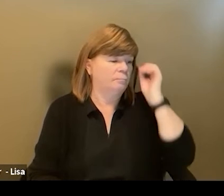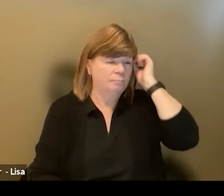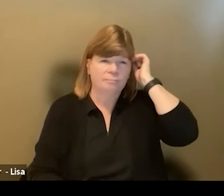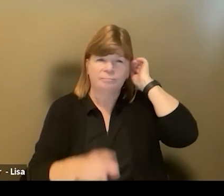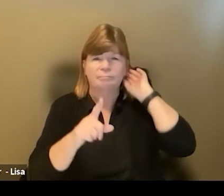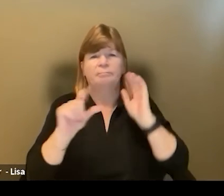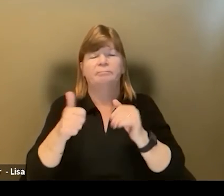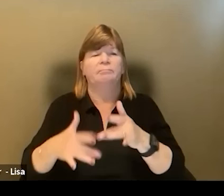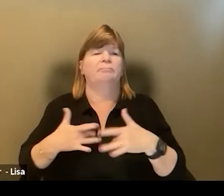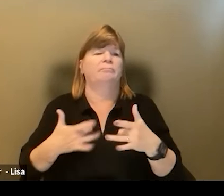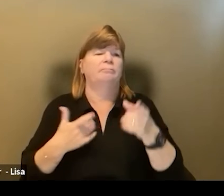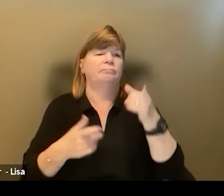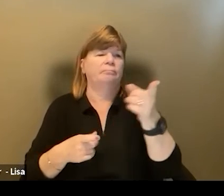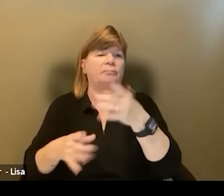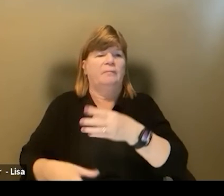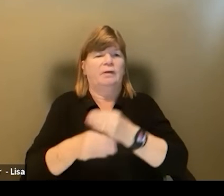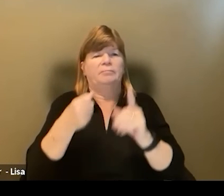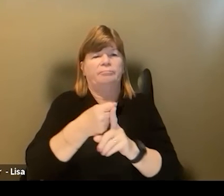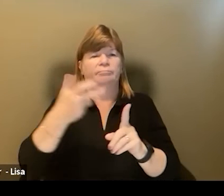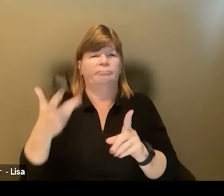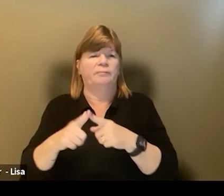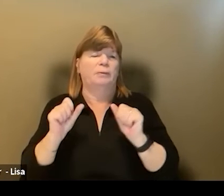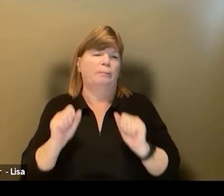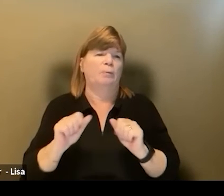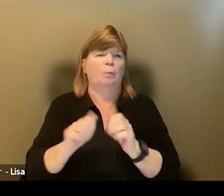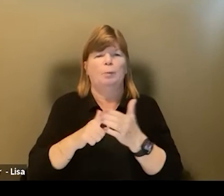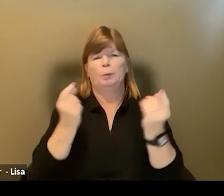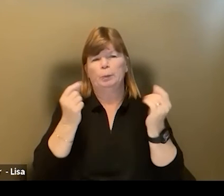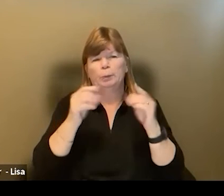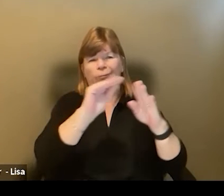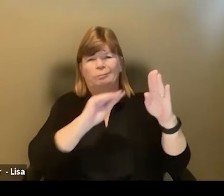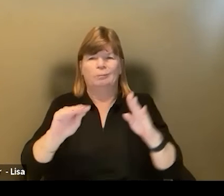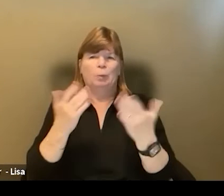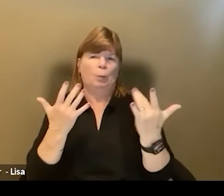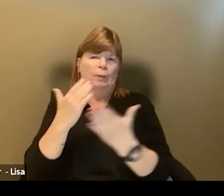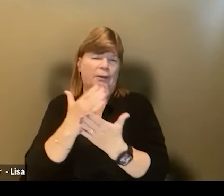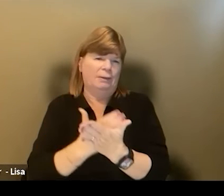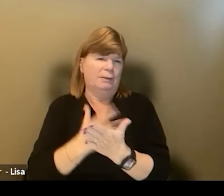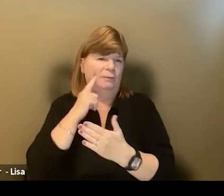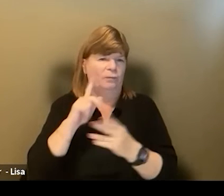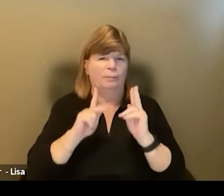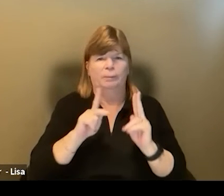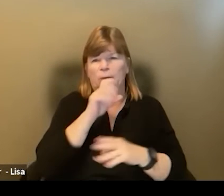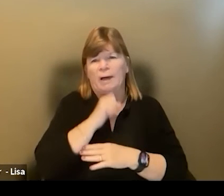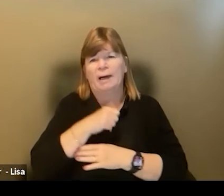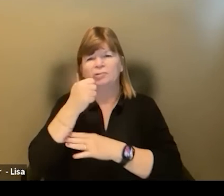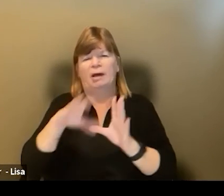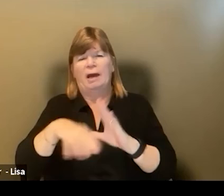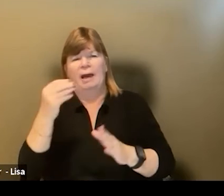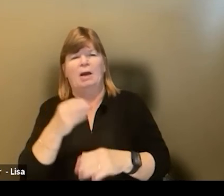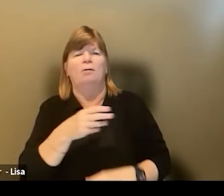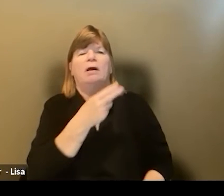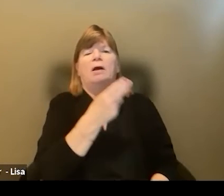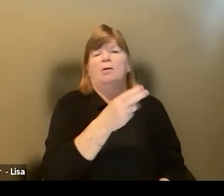Additional updates, it adds an explanation of potential waitlist procedures and reserve capacity for individuals aging out of health and